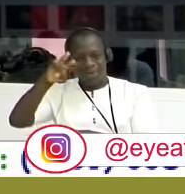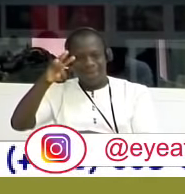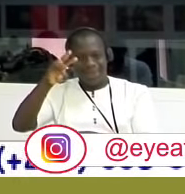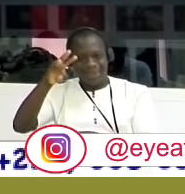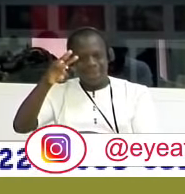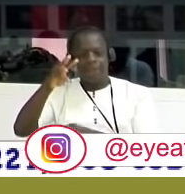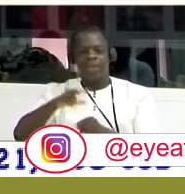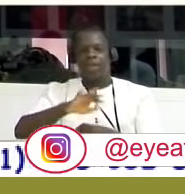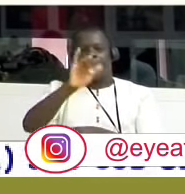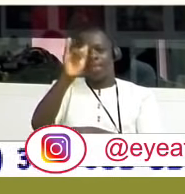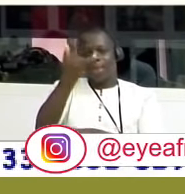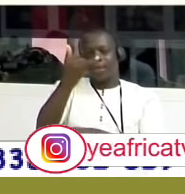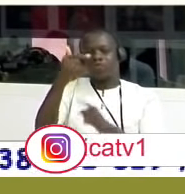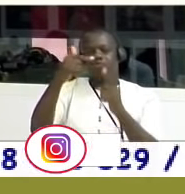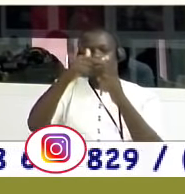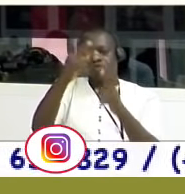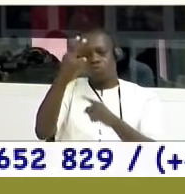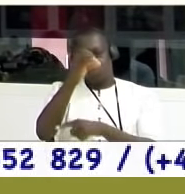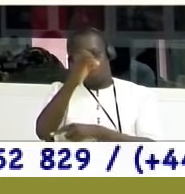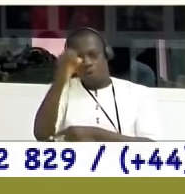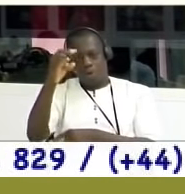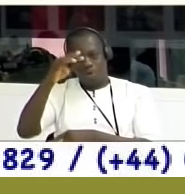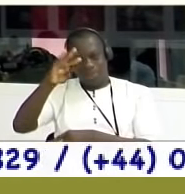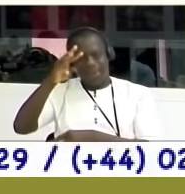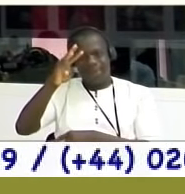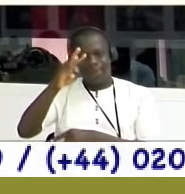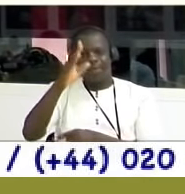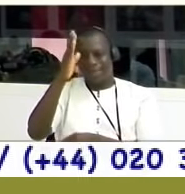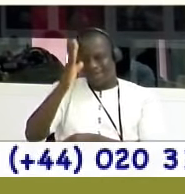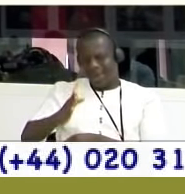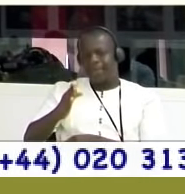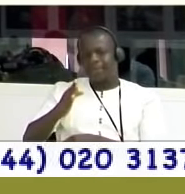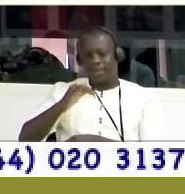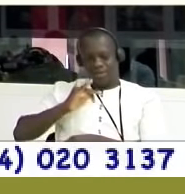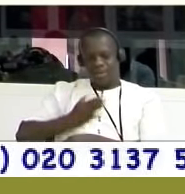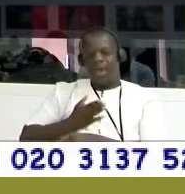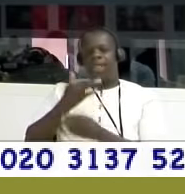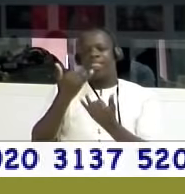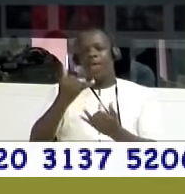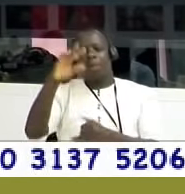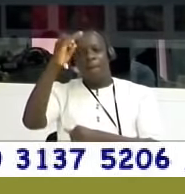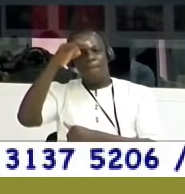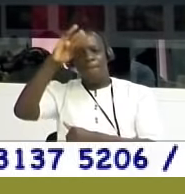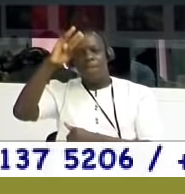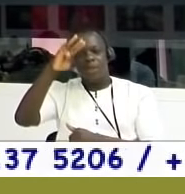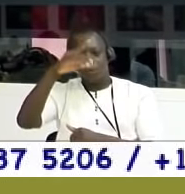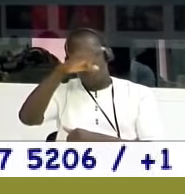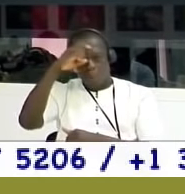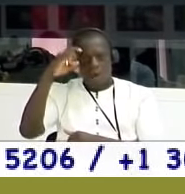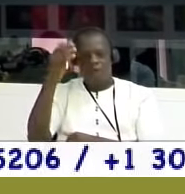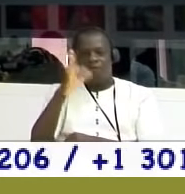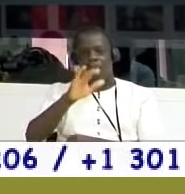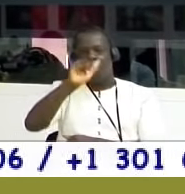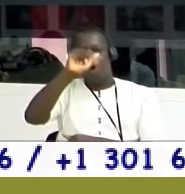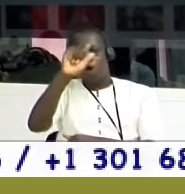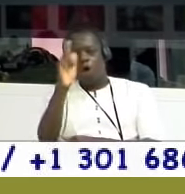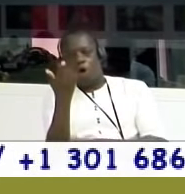Yes, to 2013. That's right, ma'am. So Minister of Works from August 2013 until